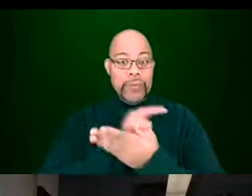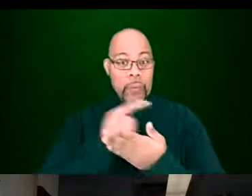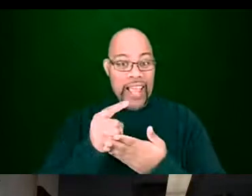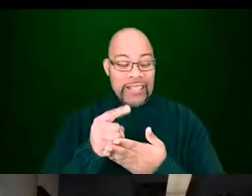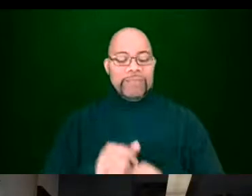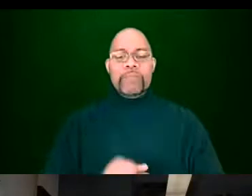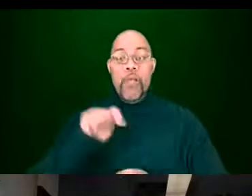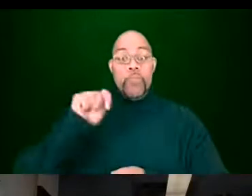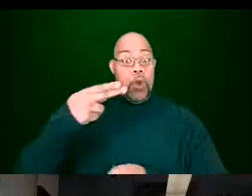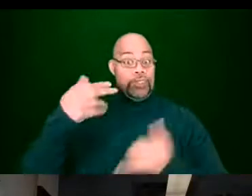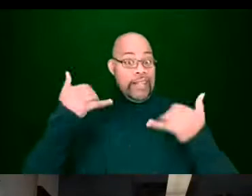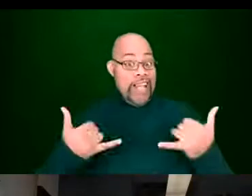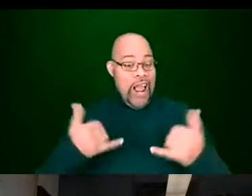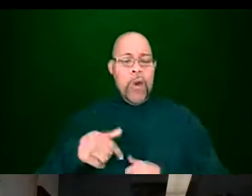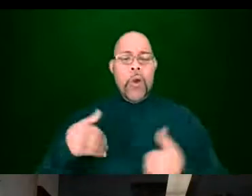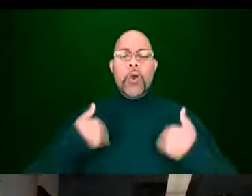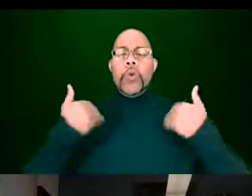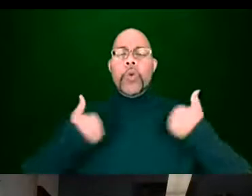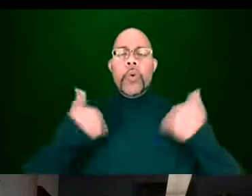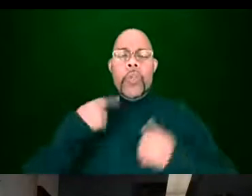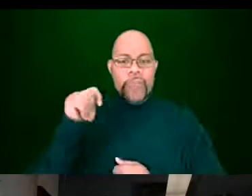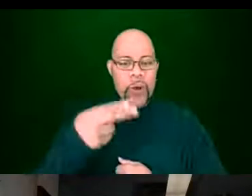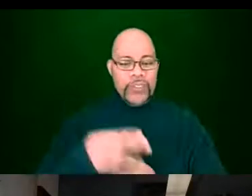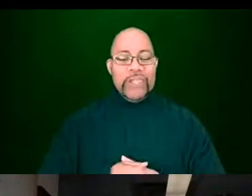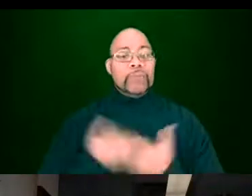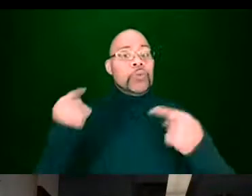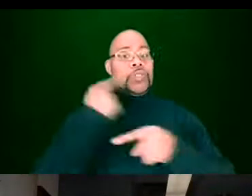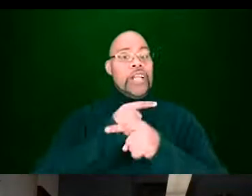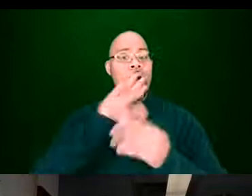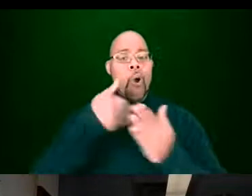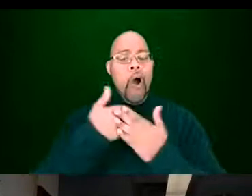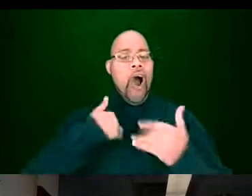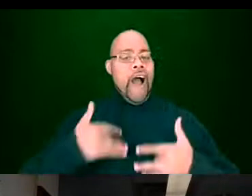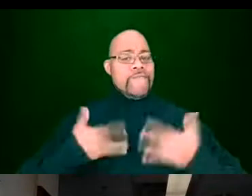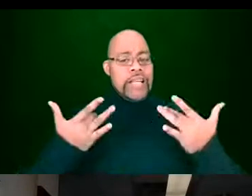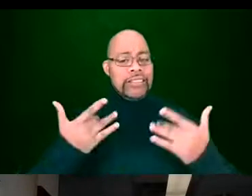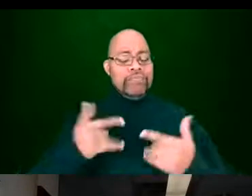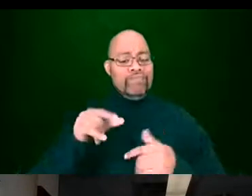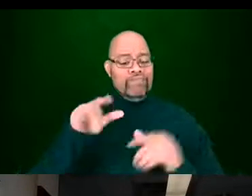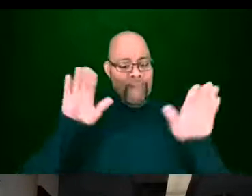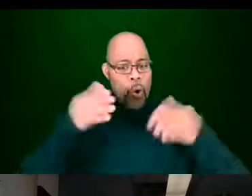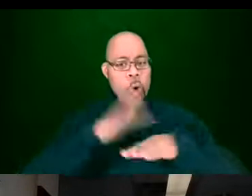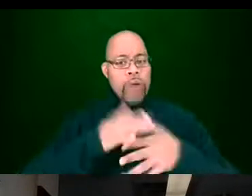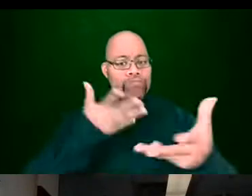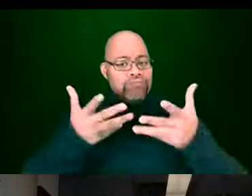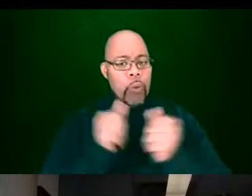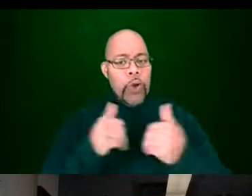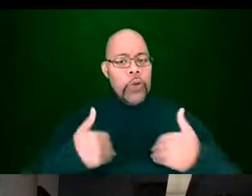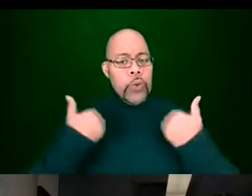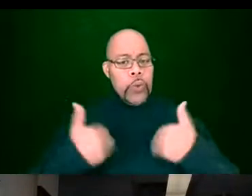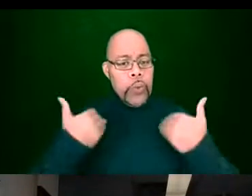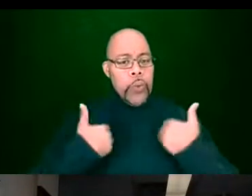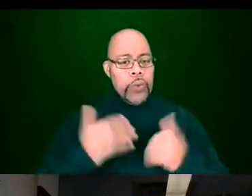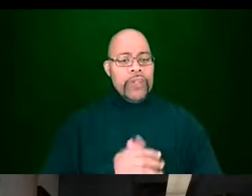is Thursday, Youth Thursday. Today, all of our events are focused on engaging with the youth and